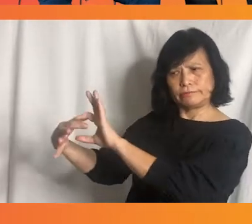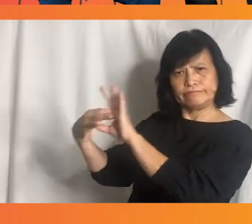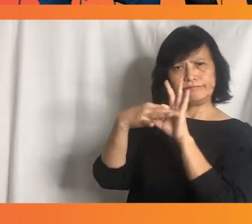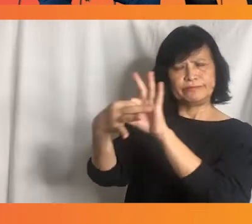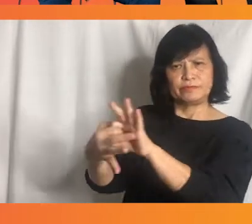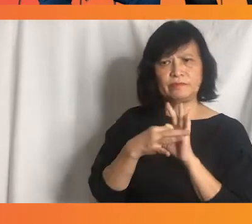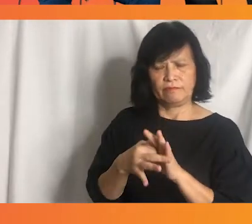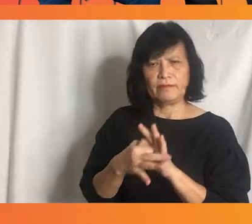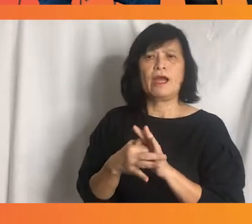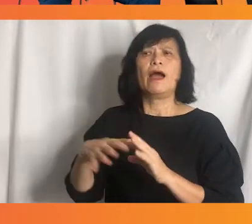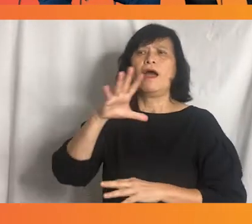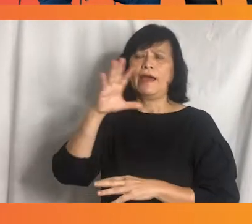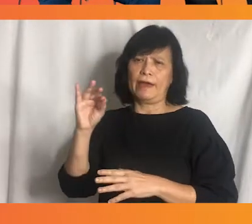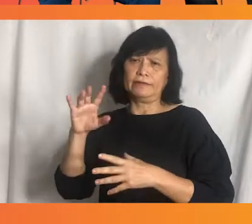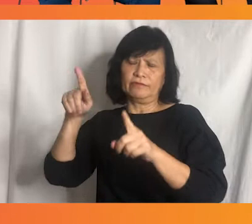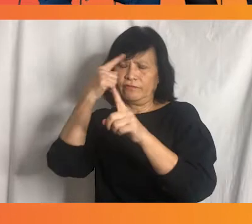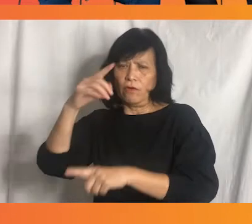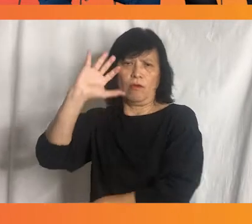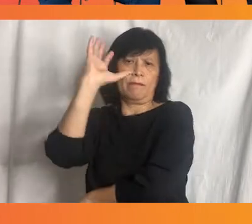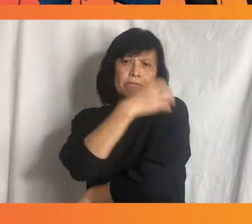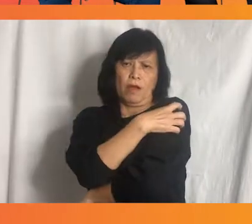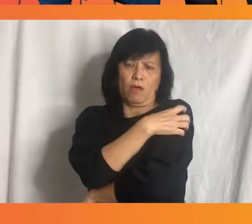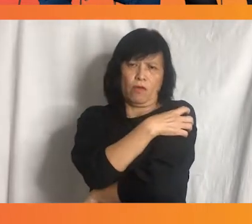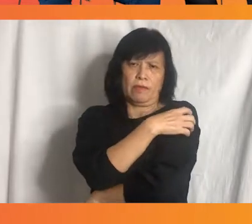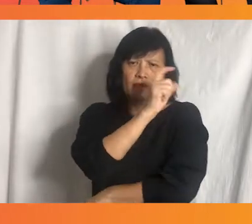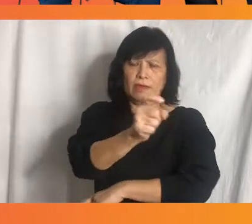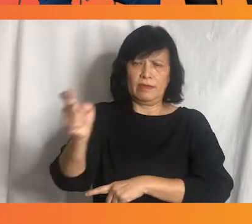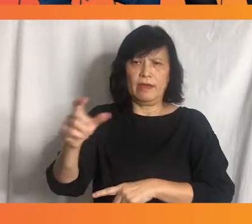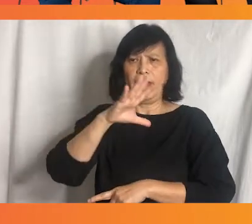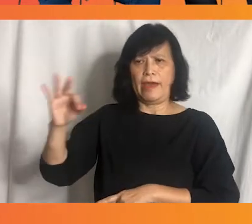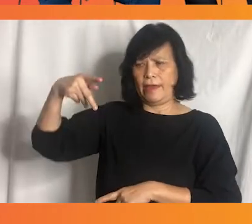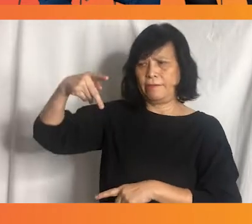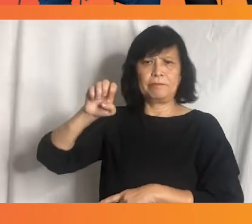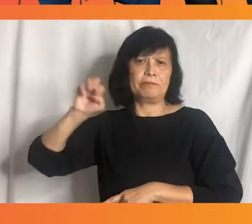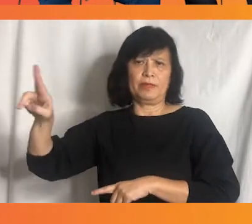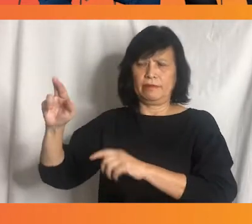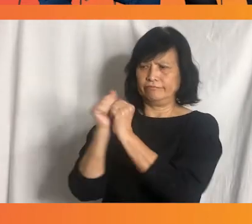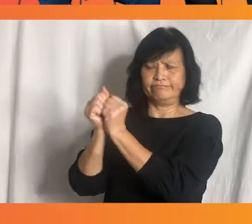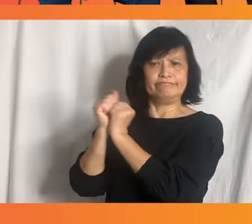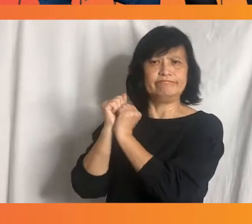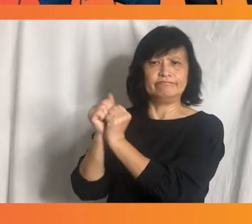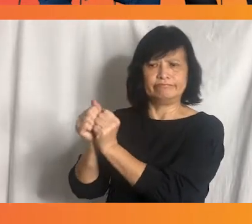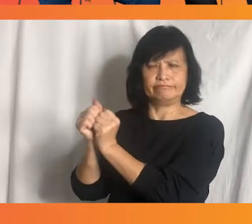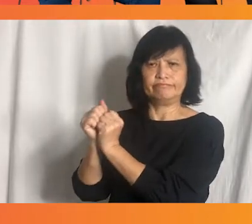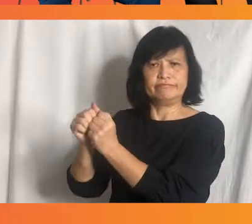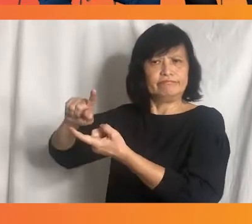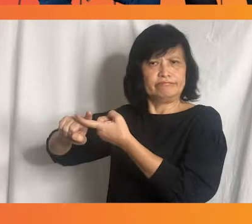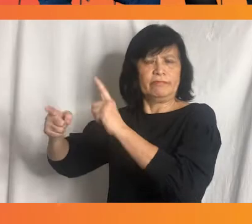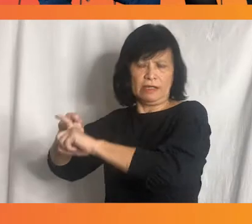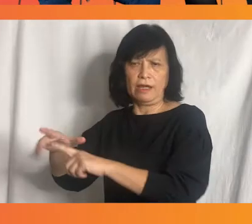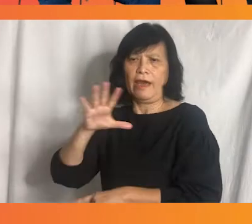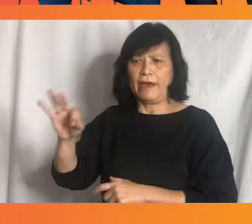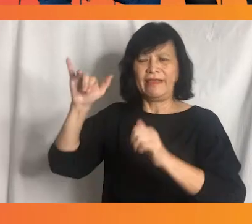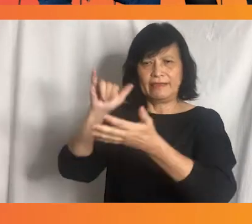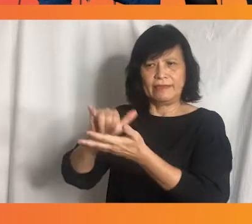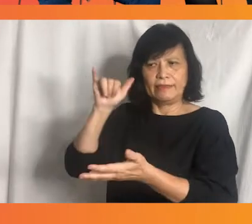under enfranchisement and empowerment aspects such as peer-led befriending. This renewed focus allowed us